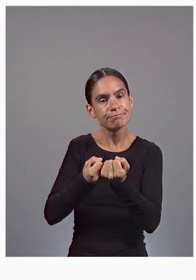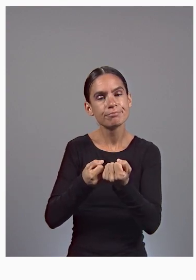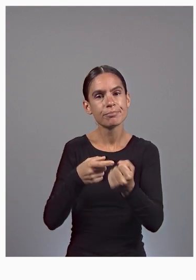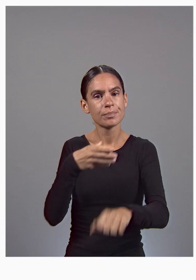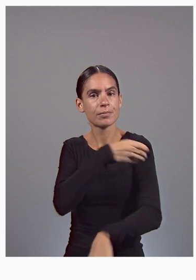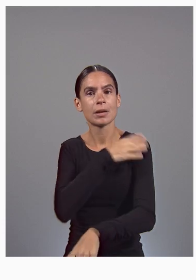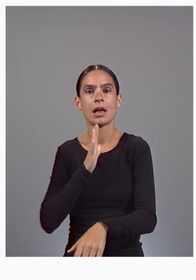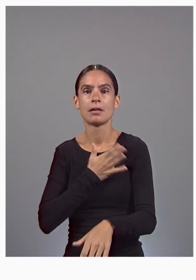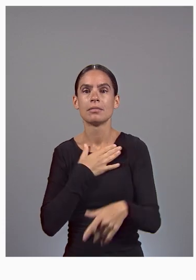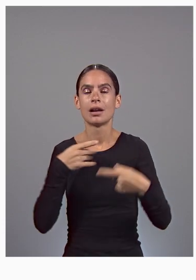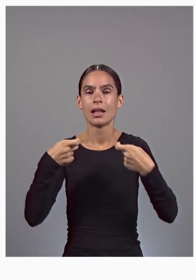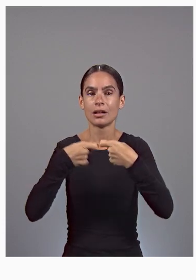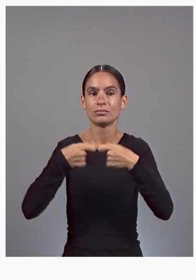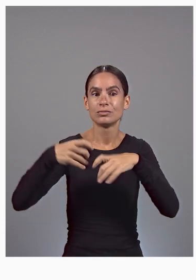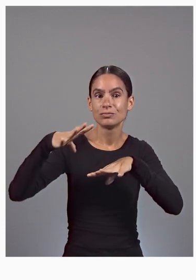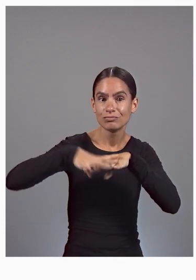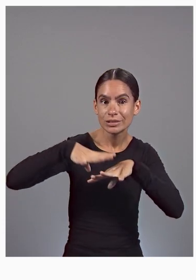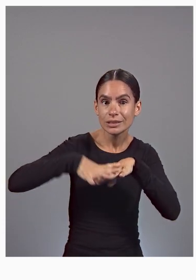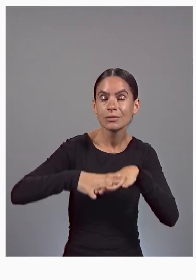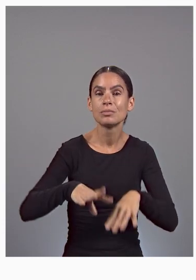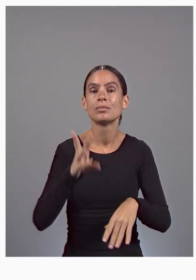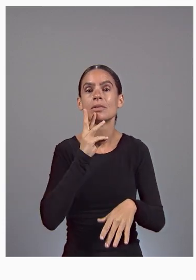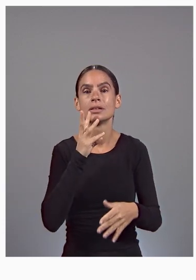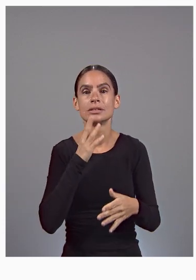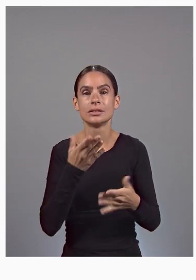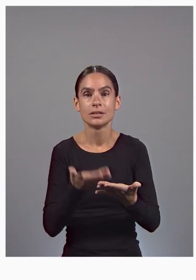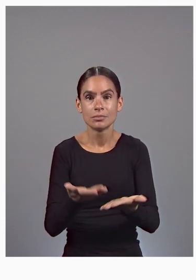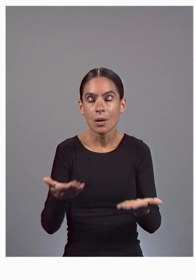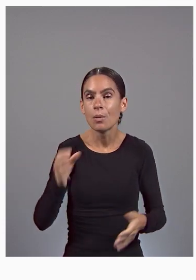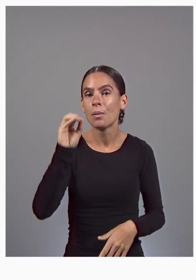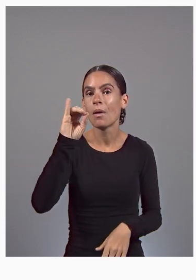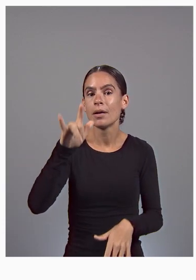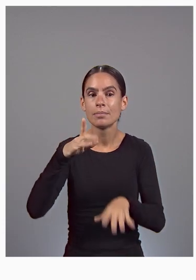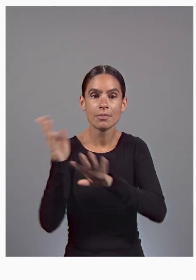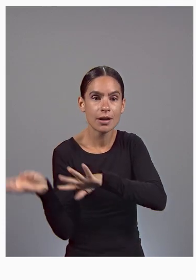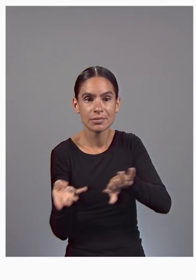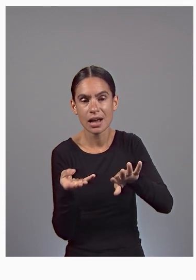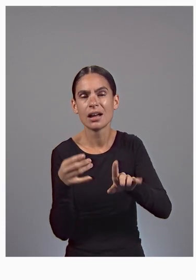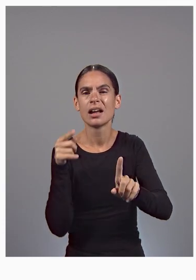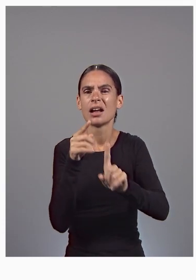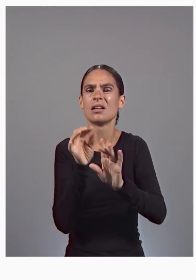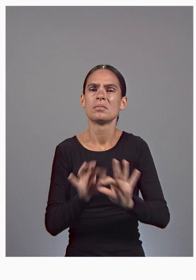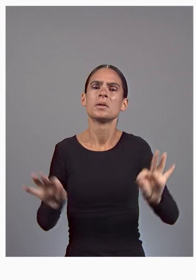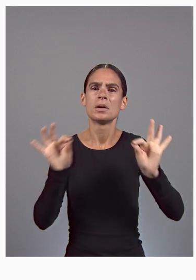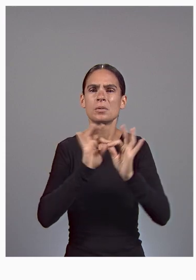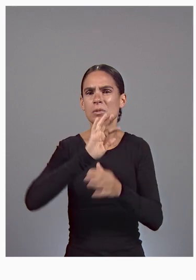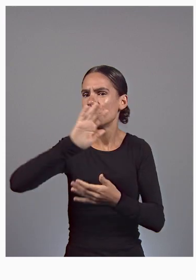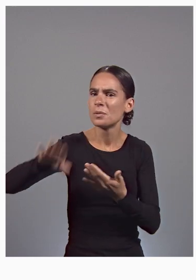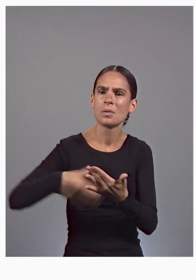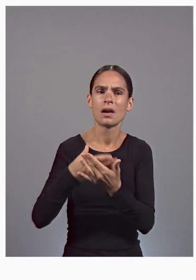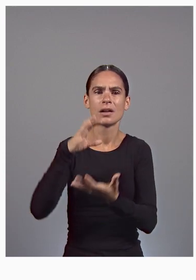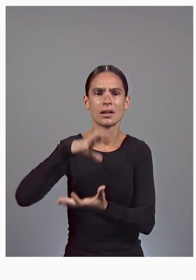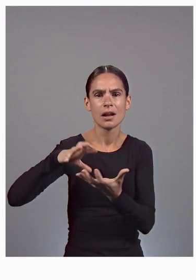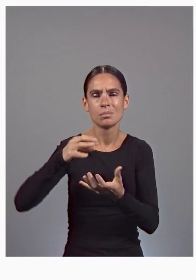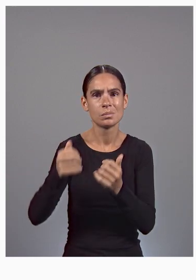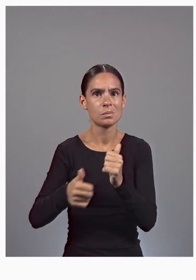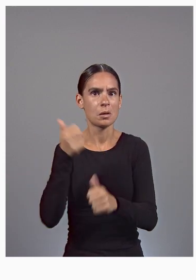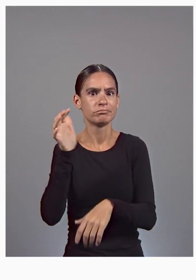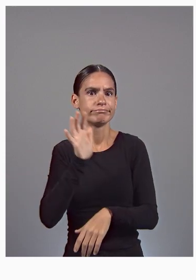supplies, oil pipelines. It's fundamental to all clouds, most nations, and even widely used in proprietary